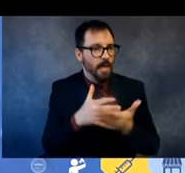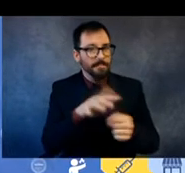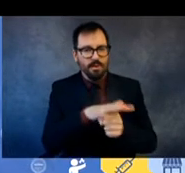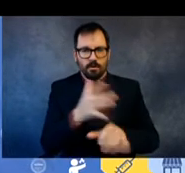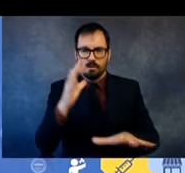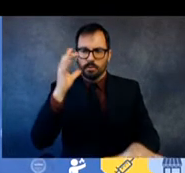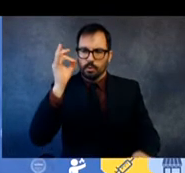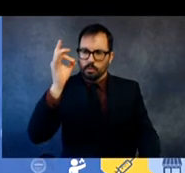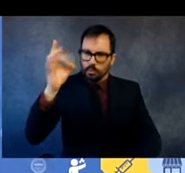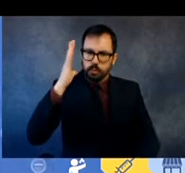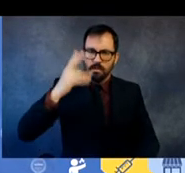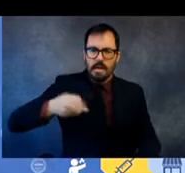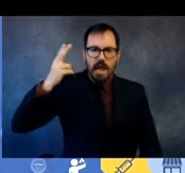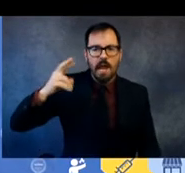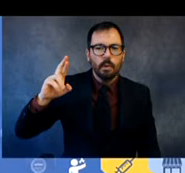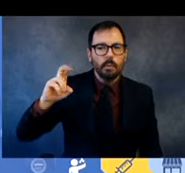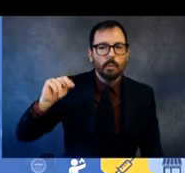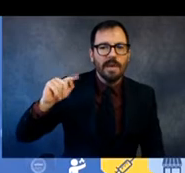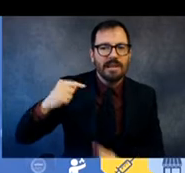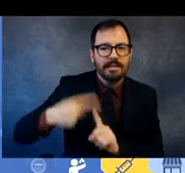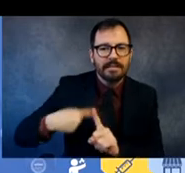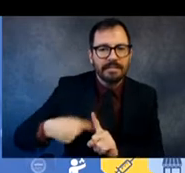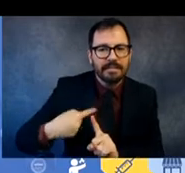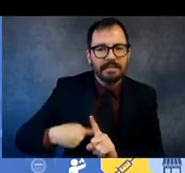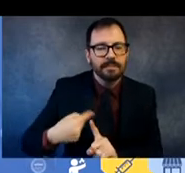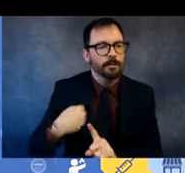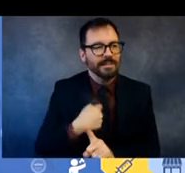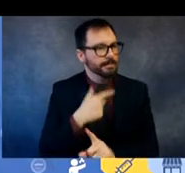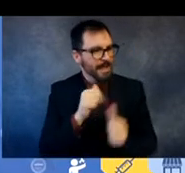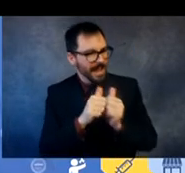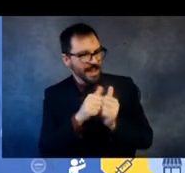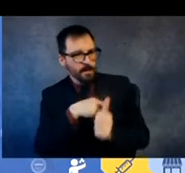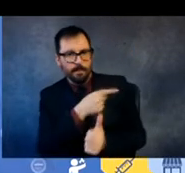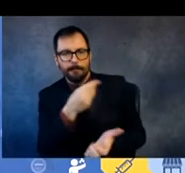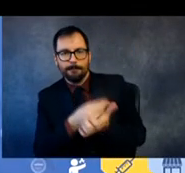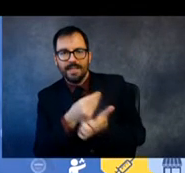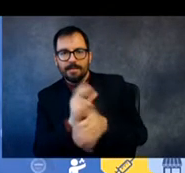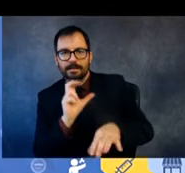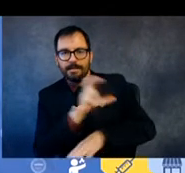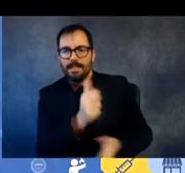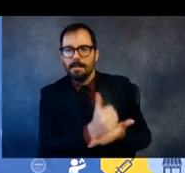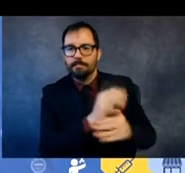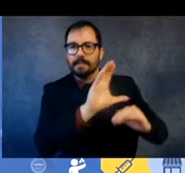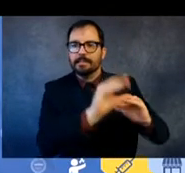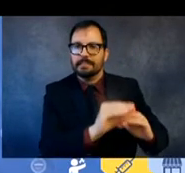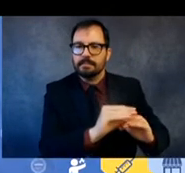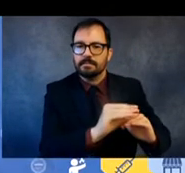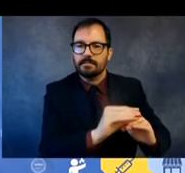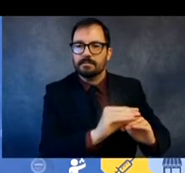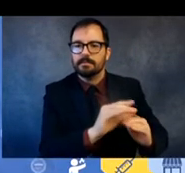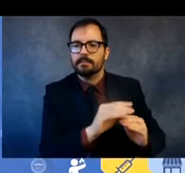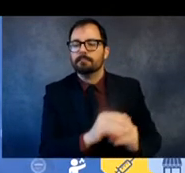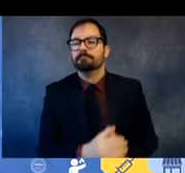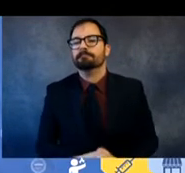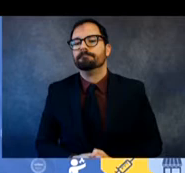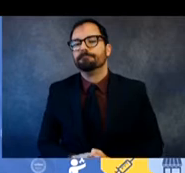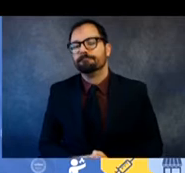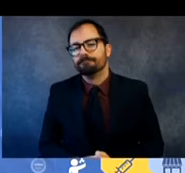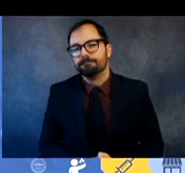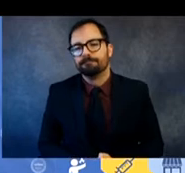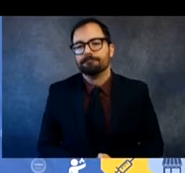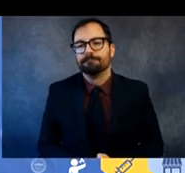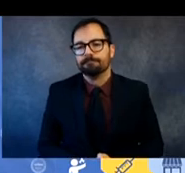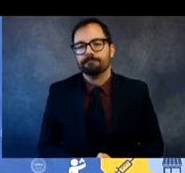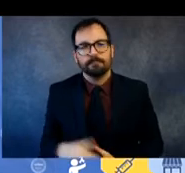like Boston, received heavier demand and greater pressure on their housing stock. So we tried to